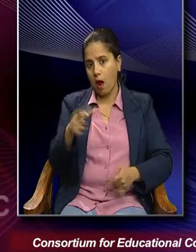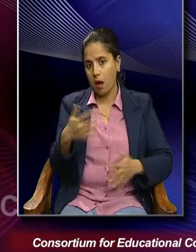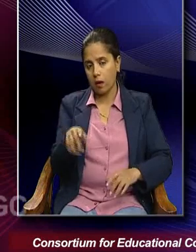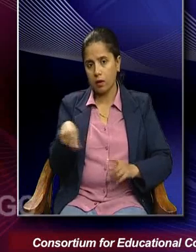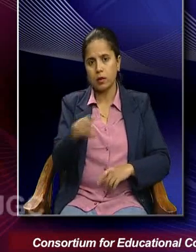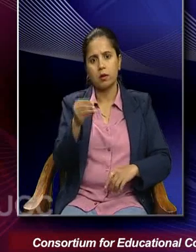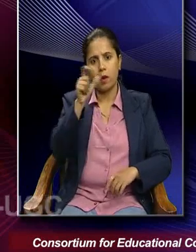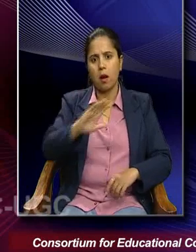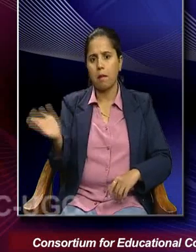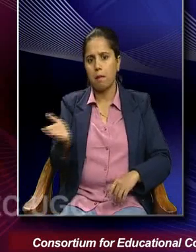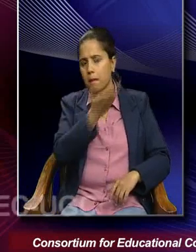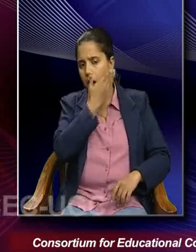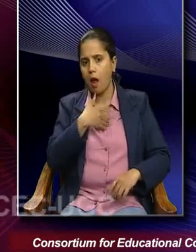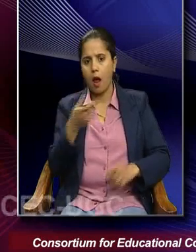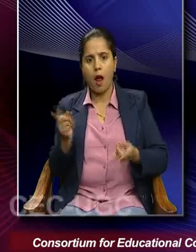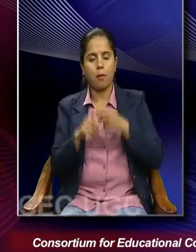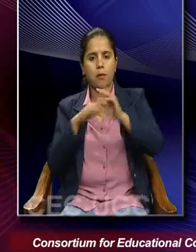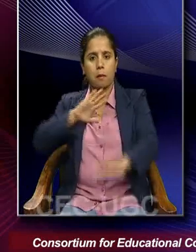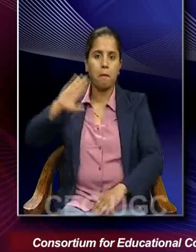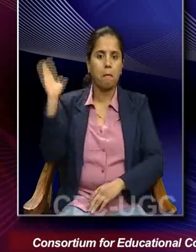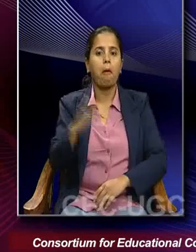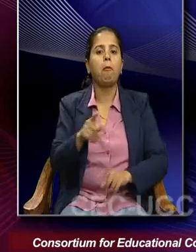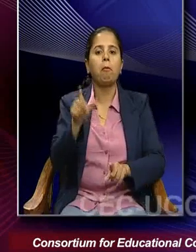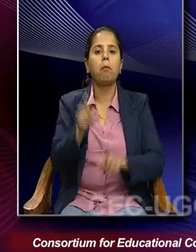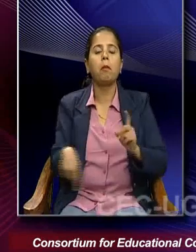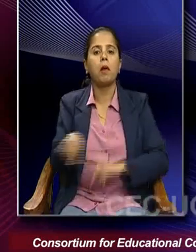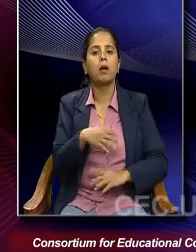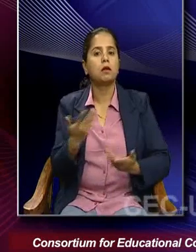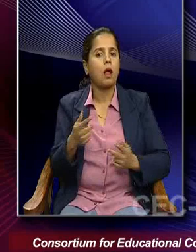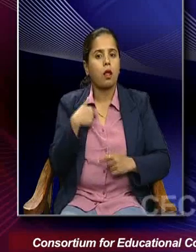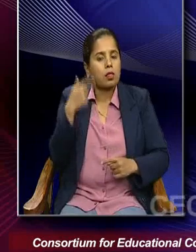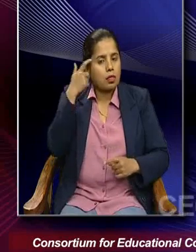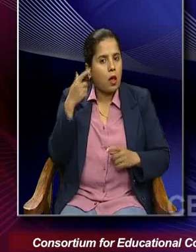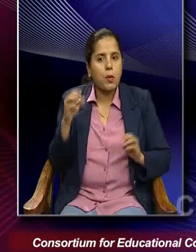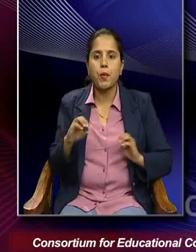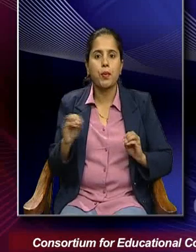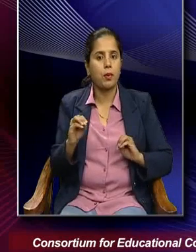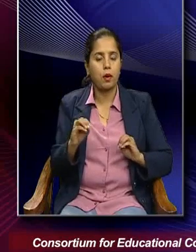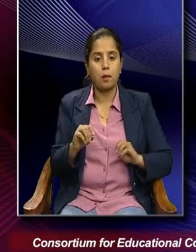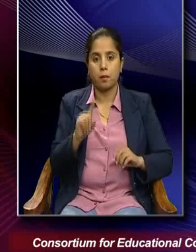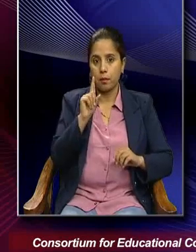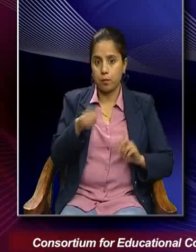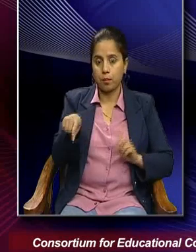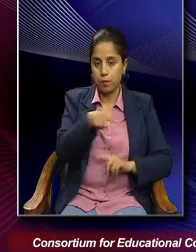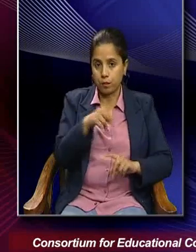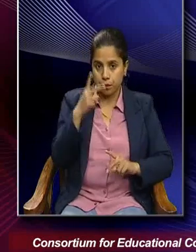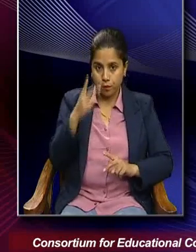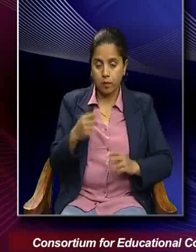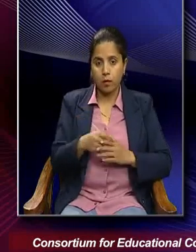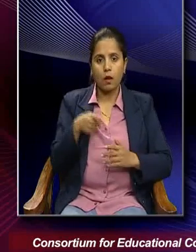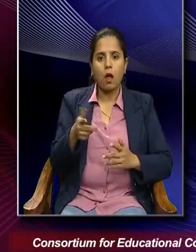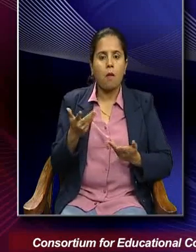completely different, and then we are not even aware of the fact that such a quality exists in